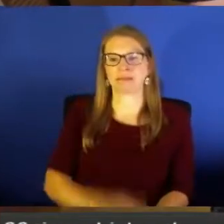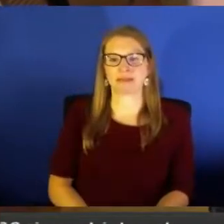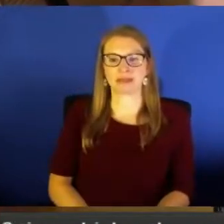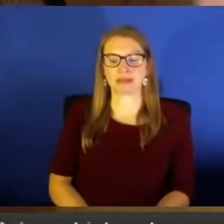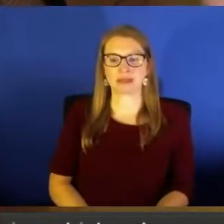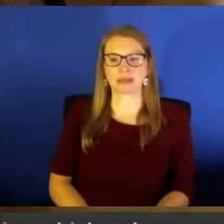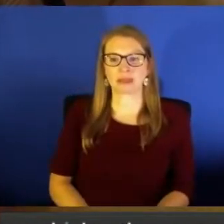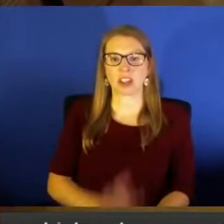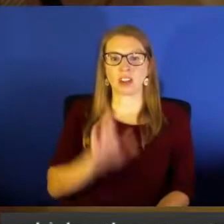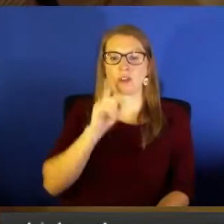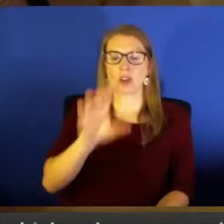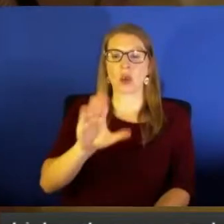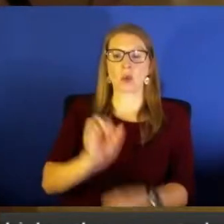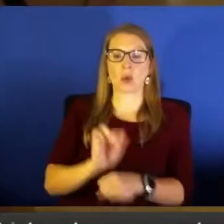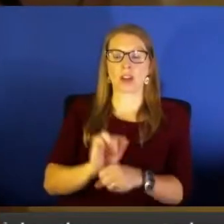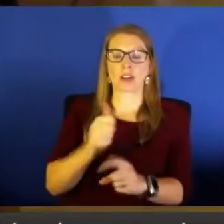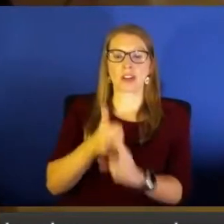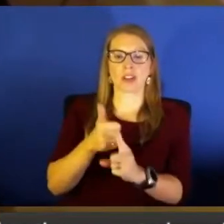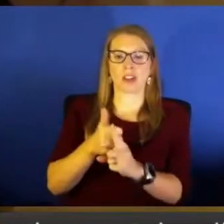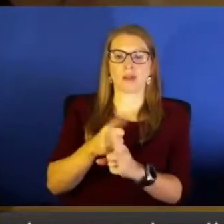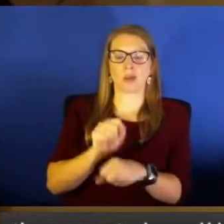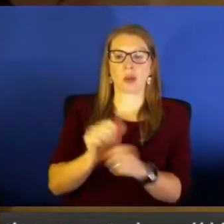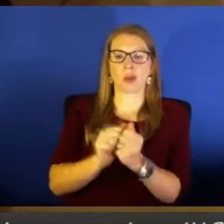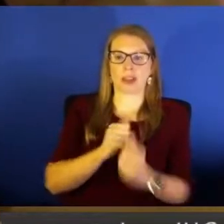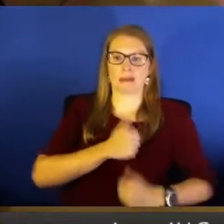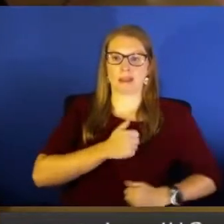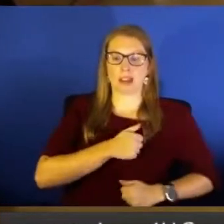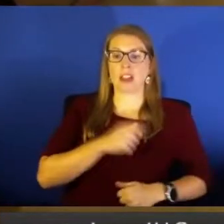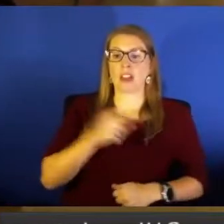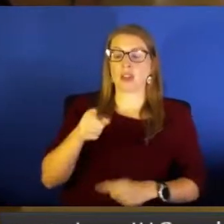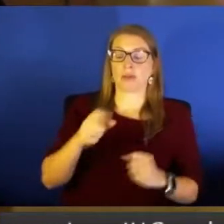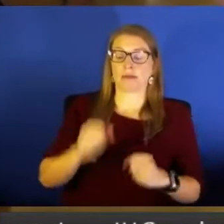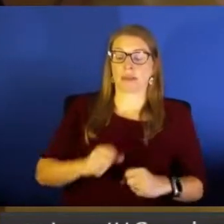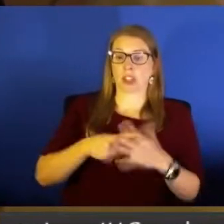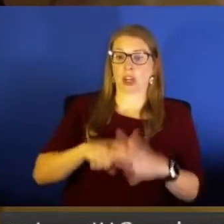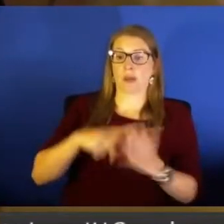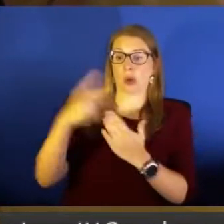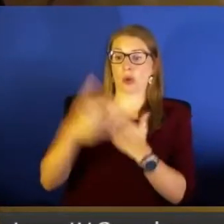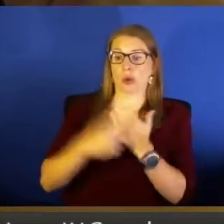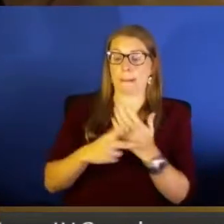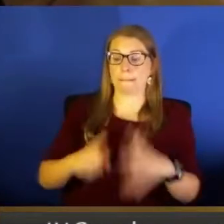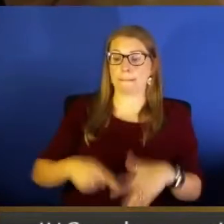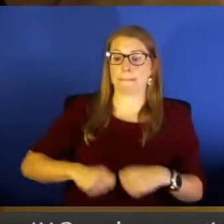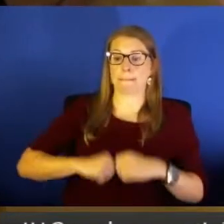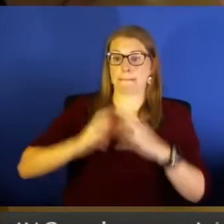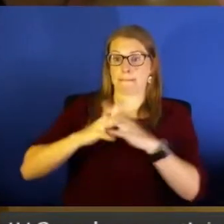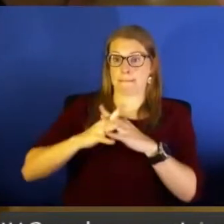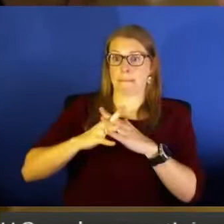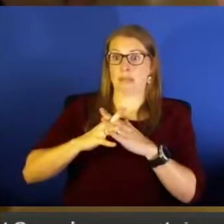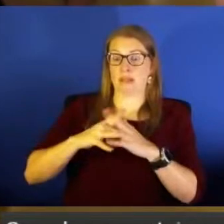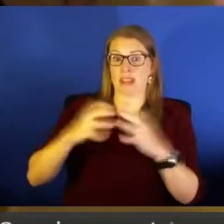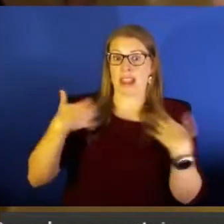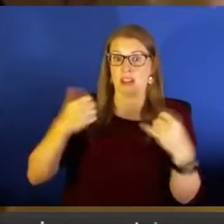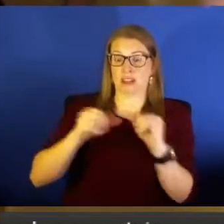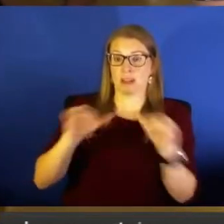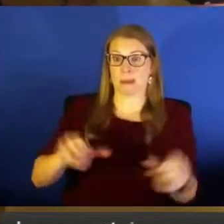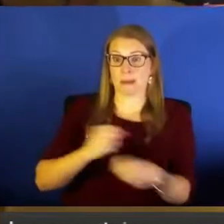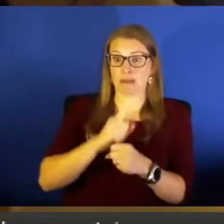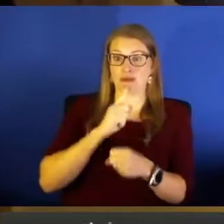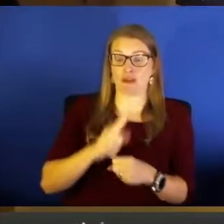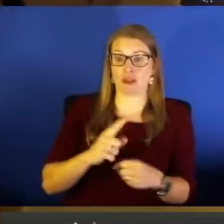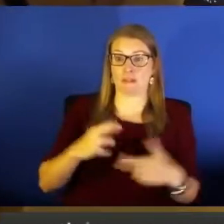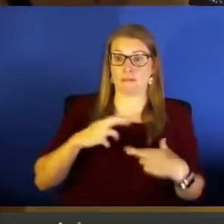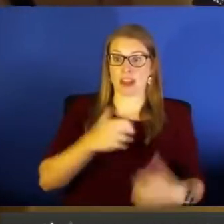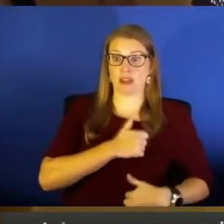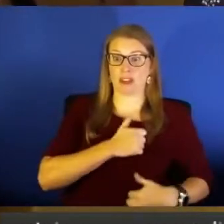do with veterans. And you started a program within the health system to make sure that veterans are loved and taken care of. Tell us about it and